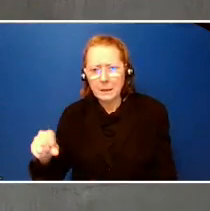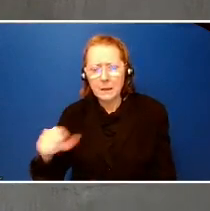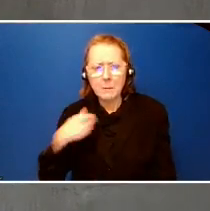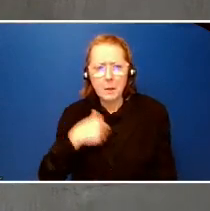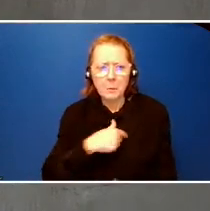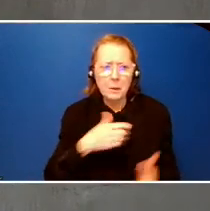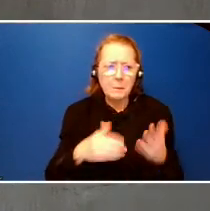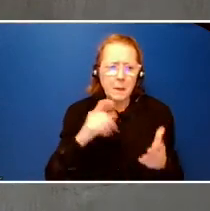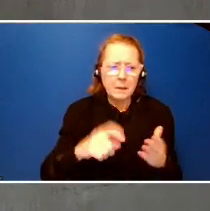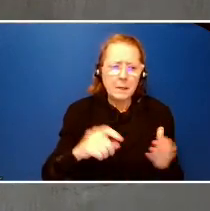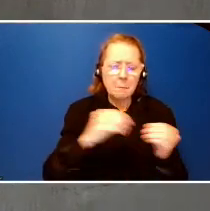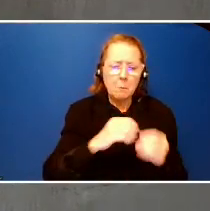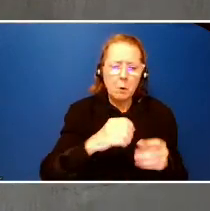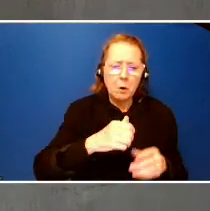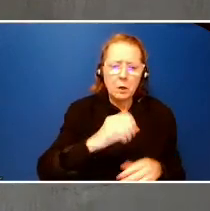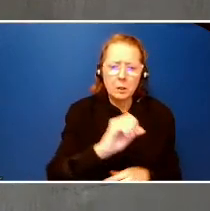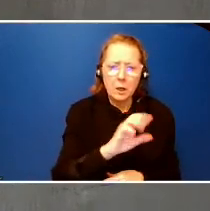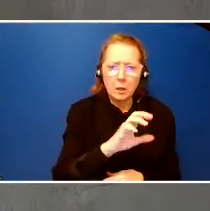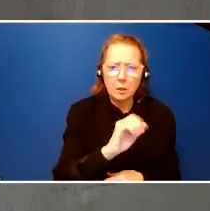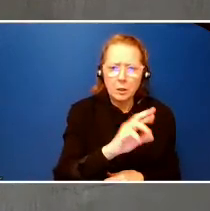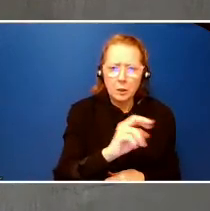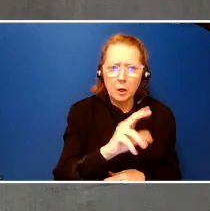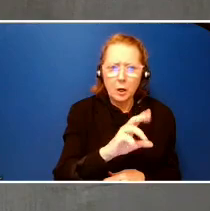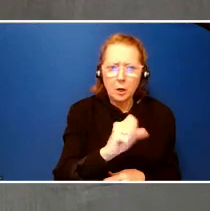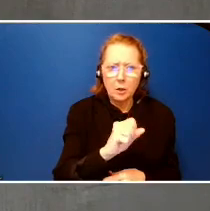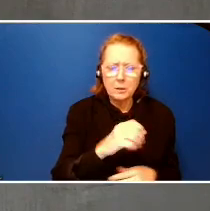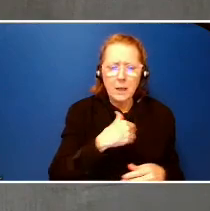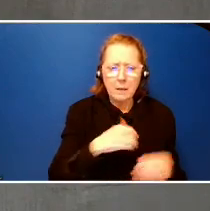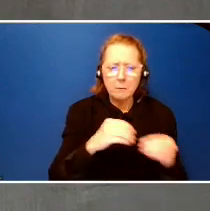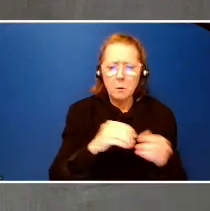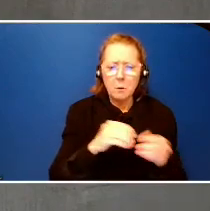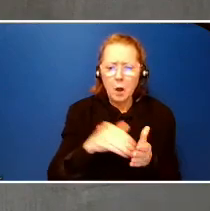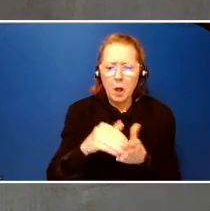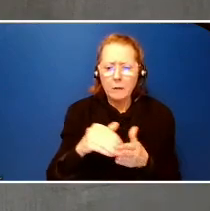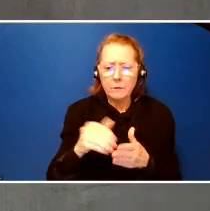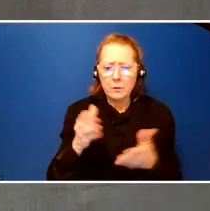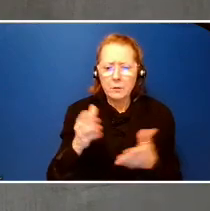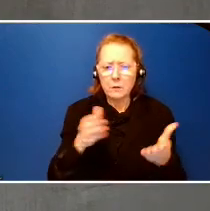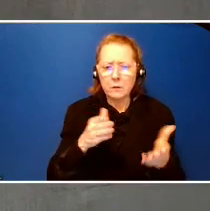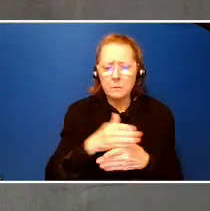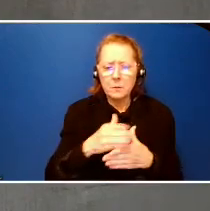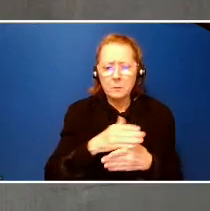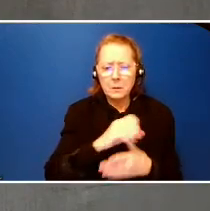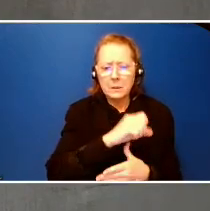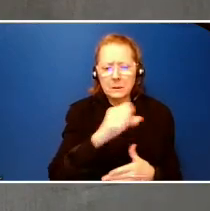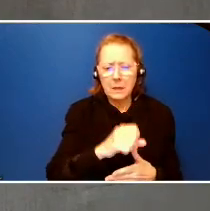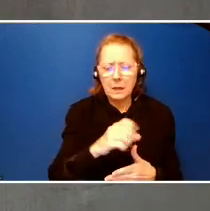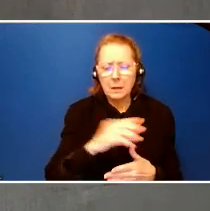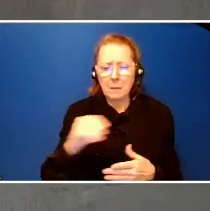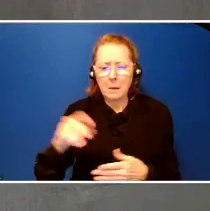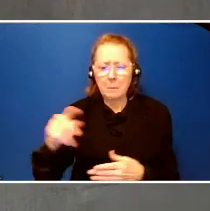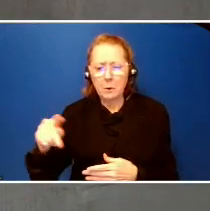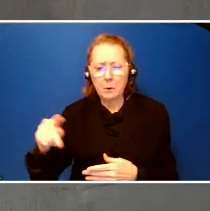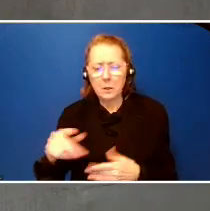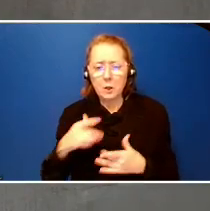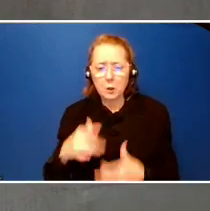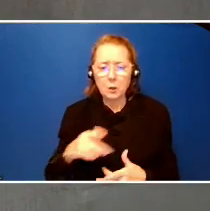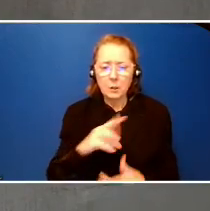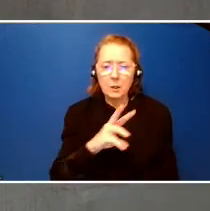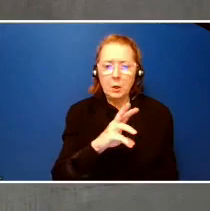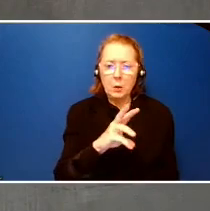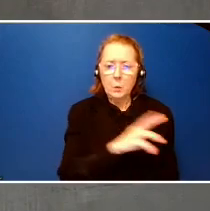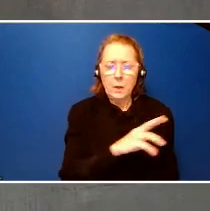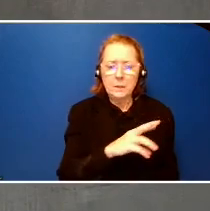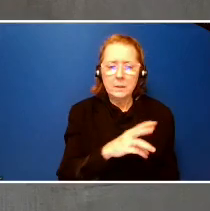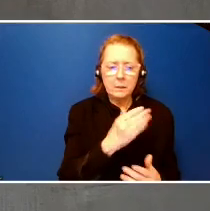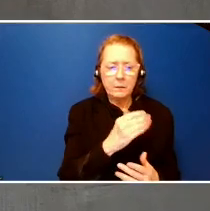more frequent service between the Salem area and the Portland area. Currently, West goes from about 15 miles from